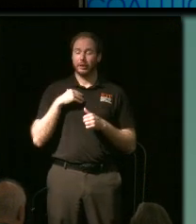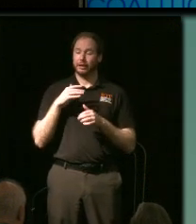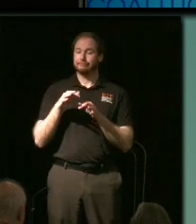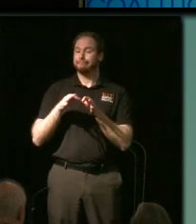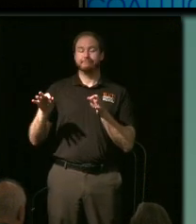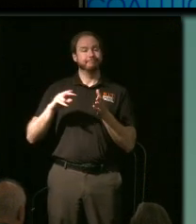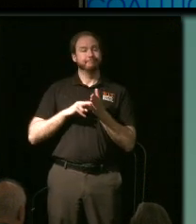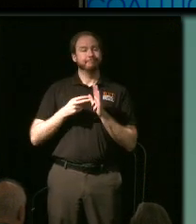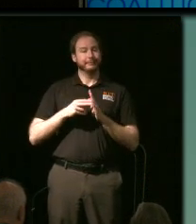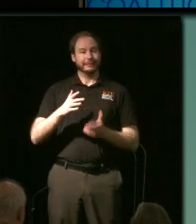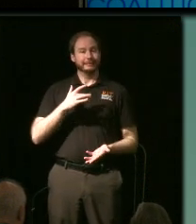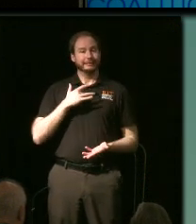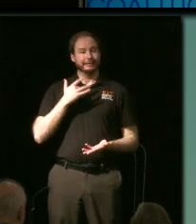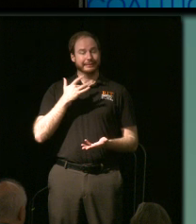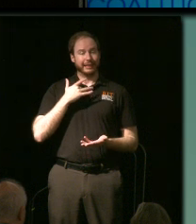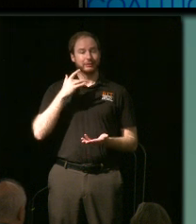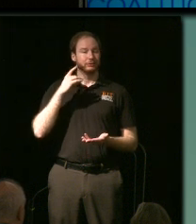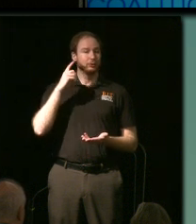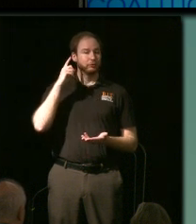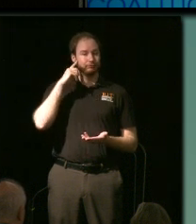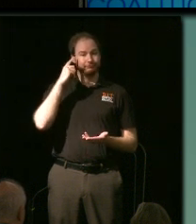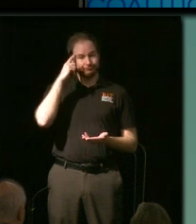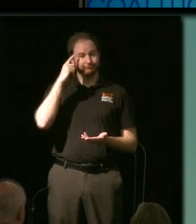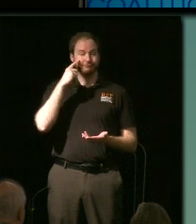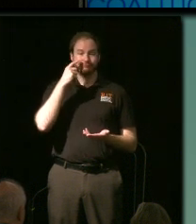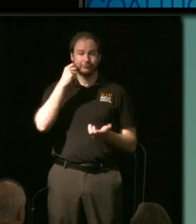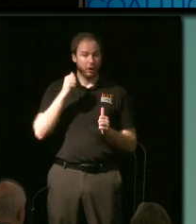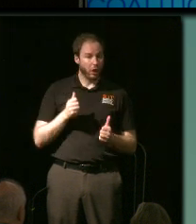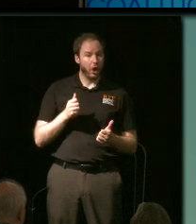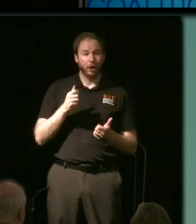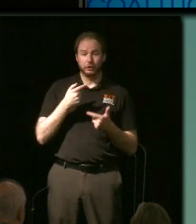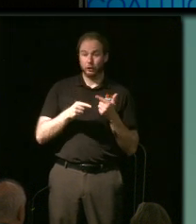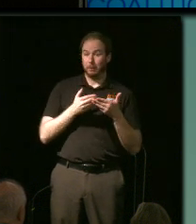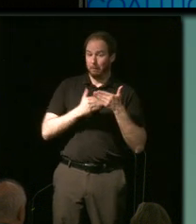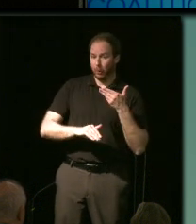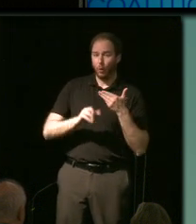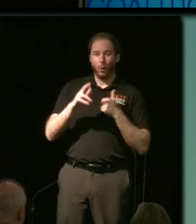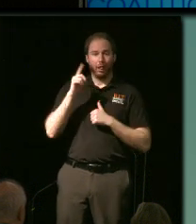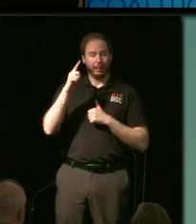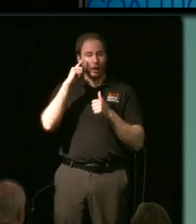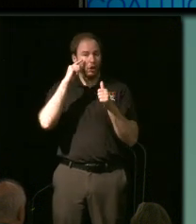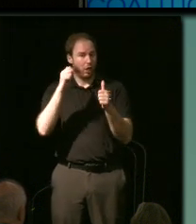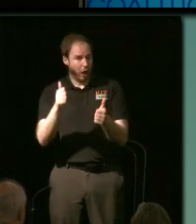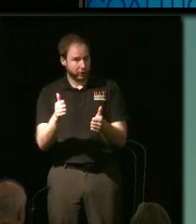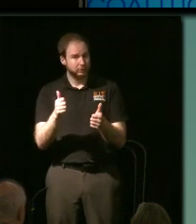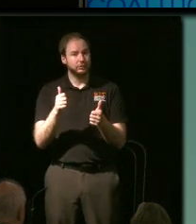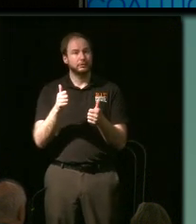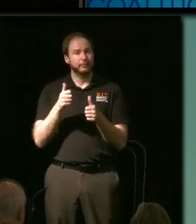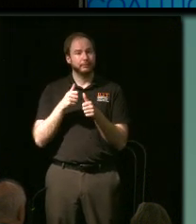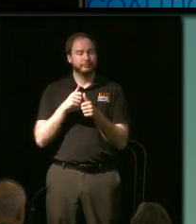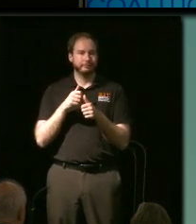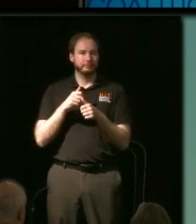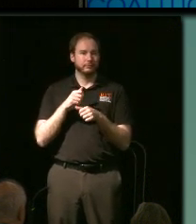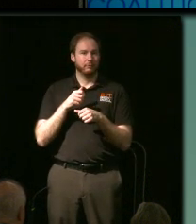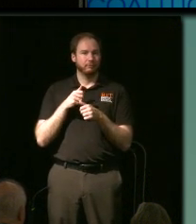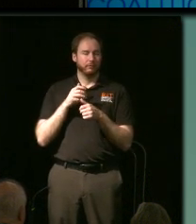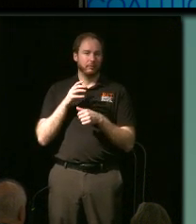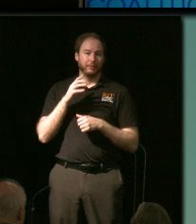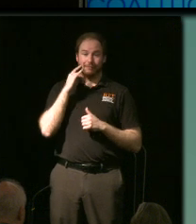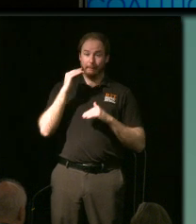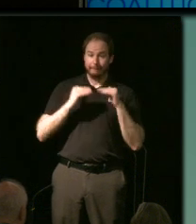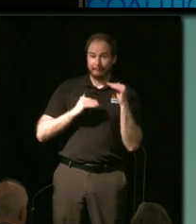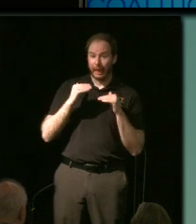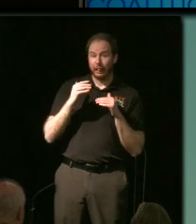is sensorineural hearing loss, either at birth or later, depending on your gene, balance impairment, if you have